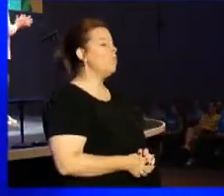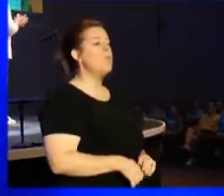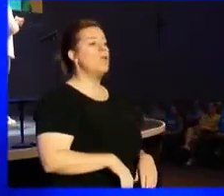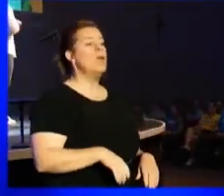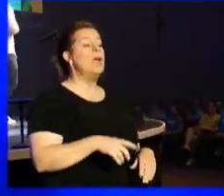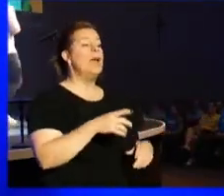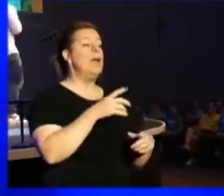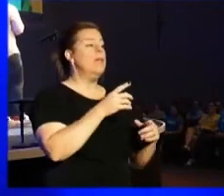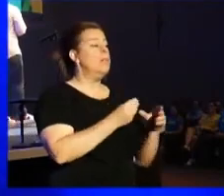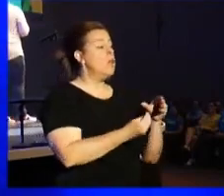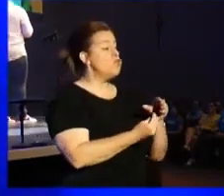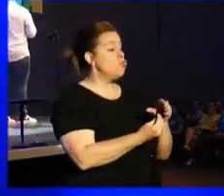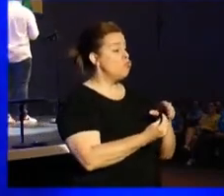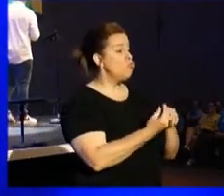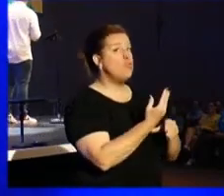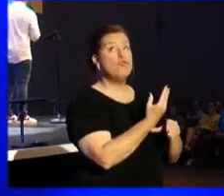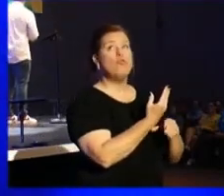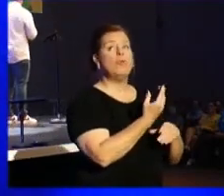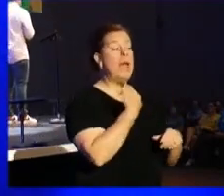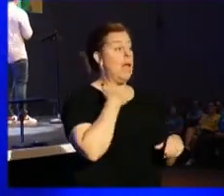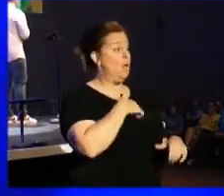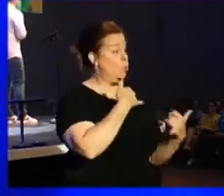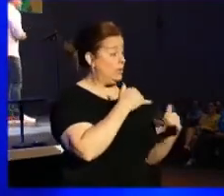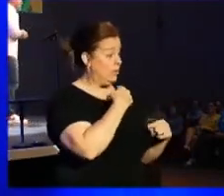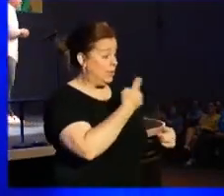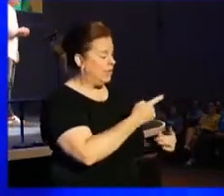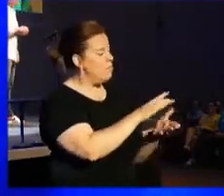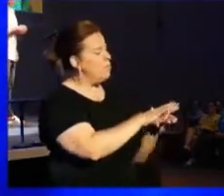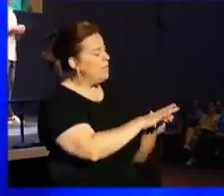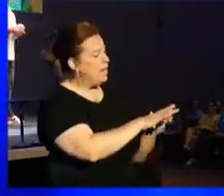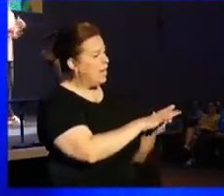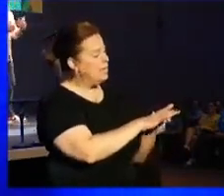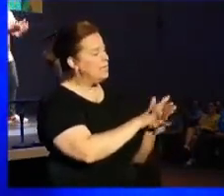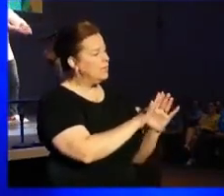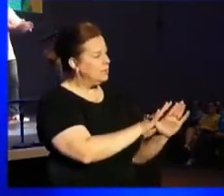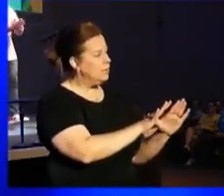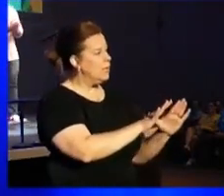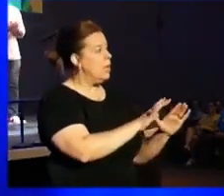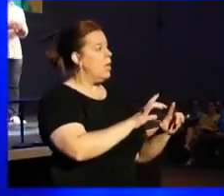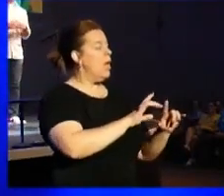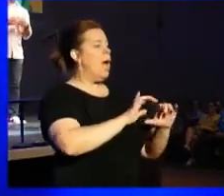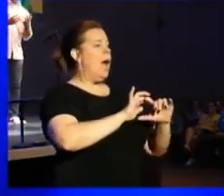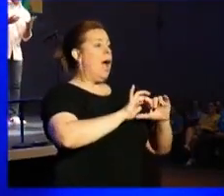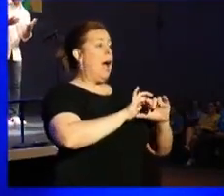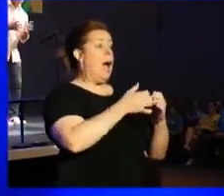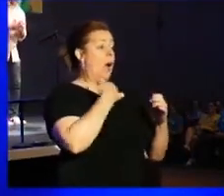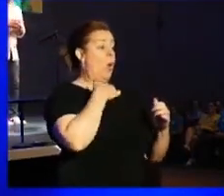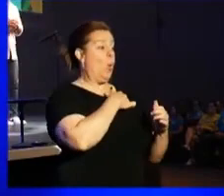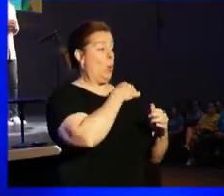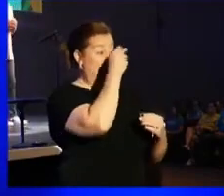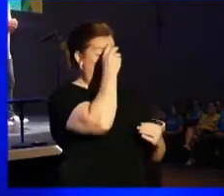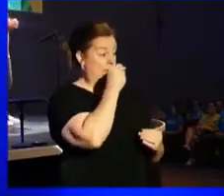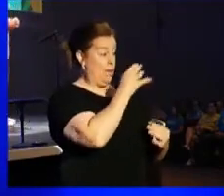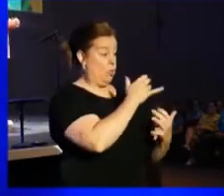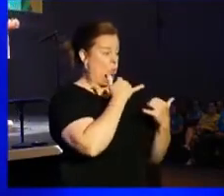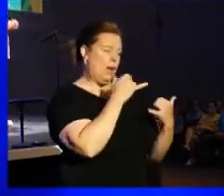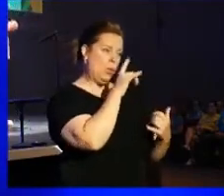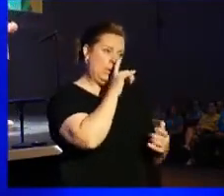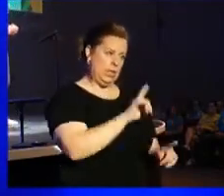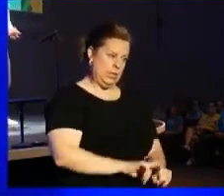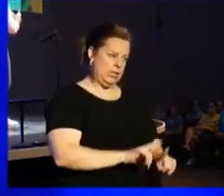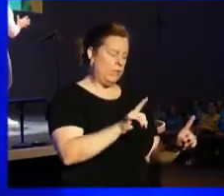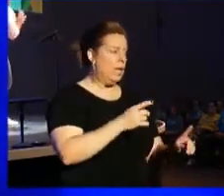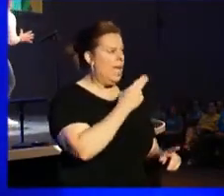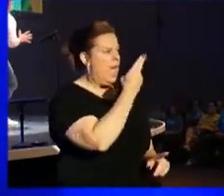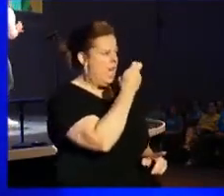older, and we still tell them to be nice, but the way we say it's a little different now. Now it's mostly like,